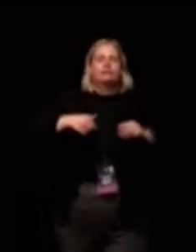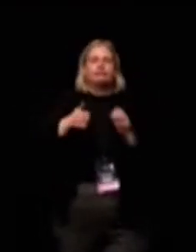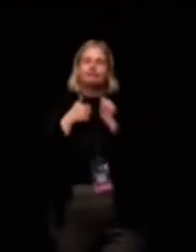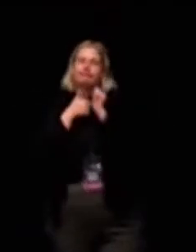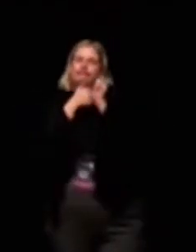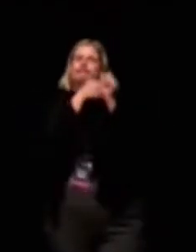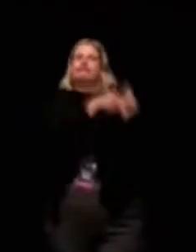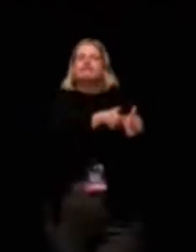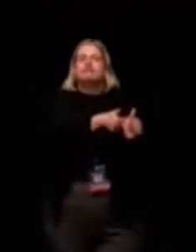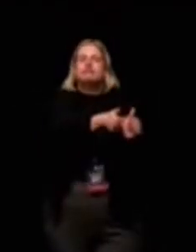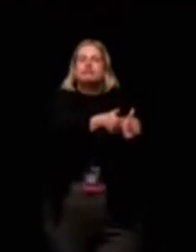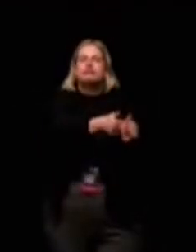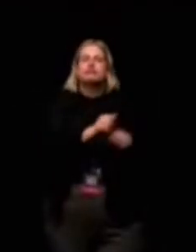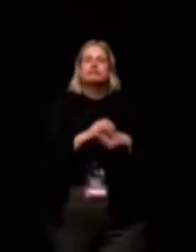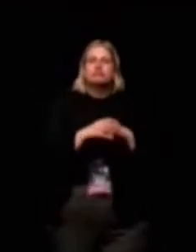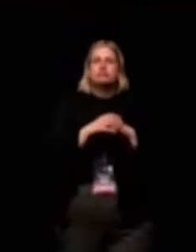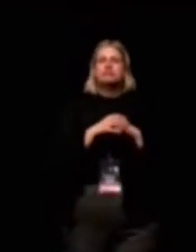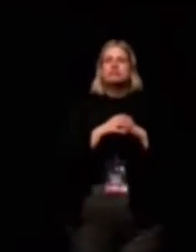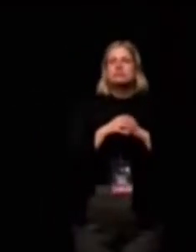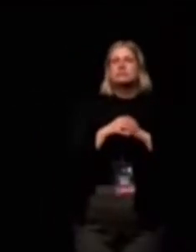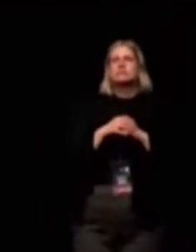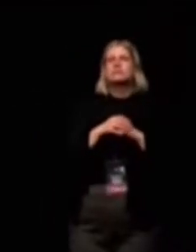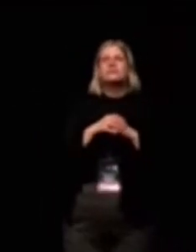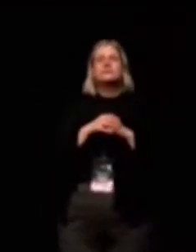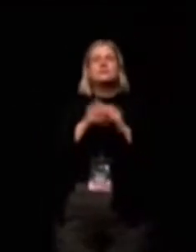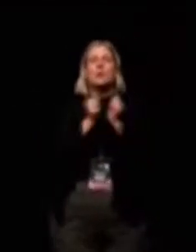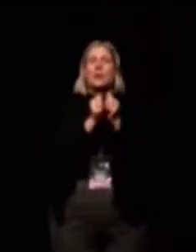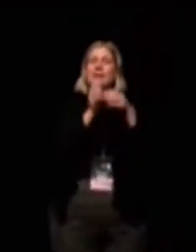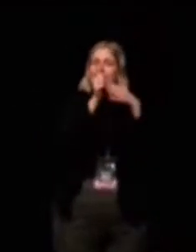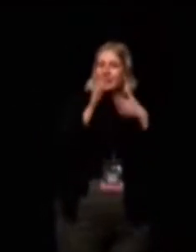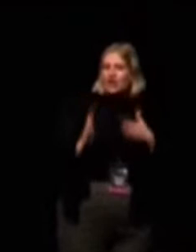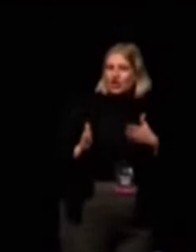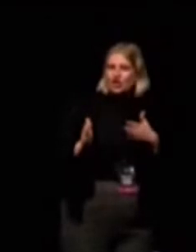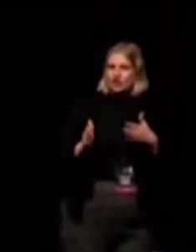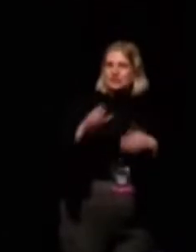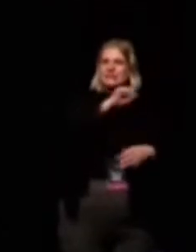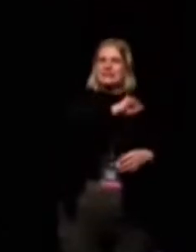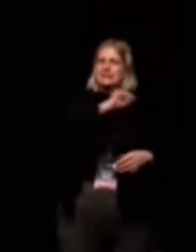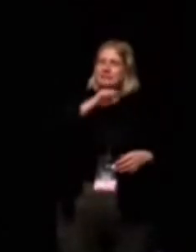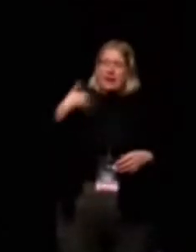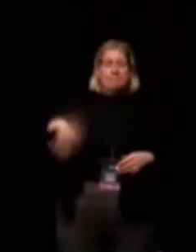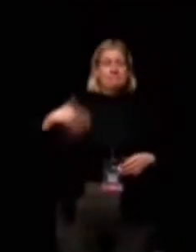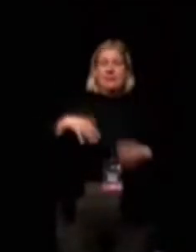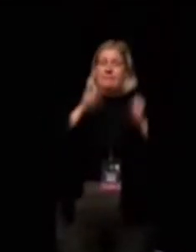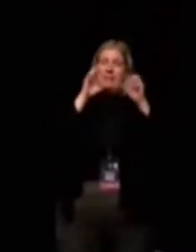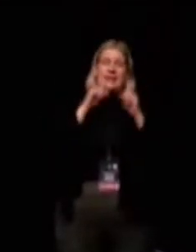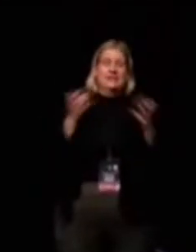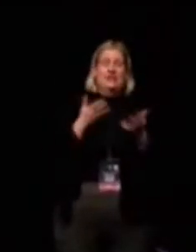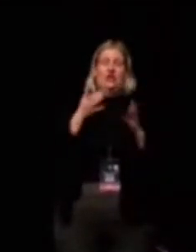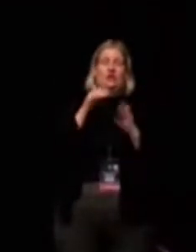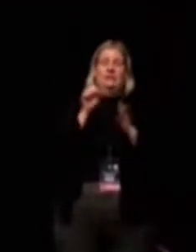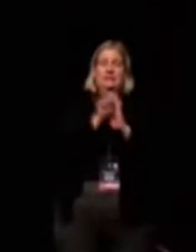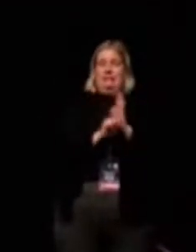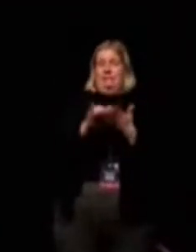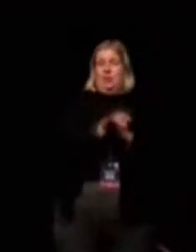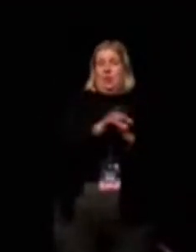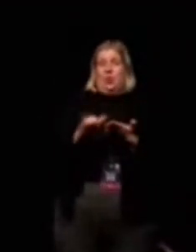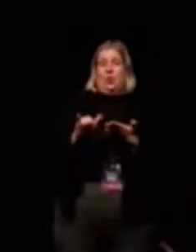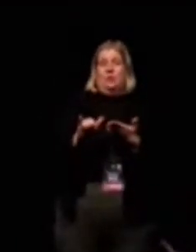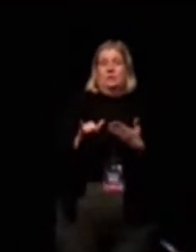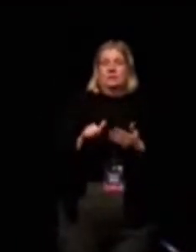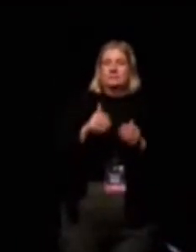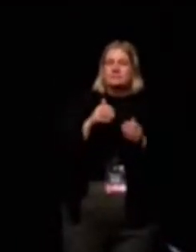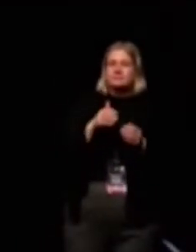So alongside the leaders we have, and we have incredible leaders here in the state of New York,